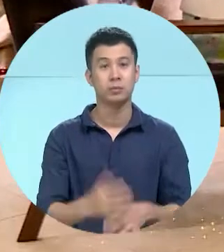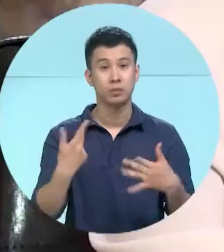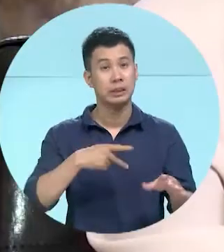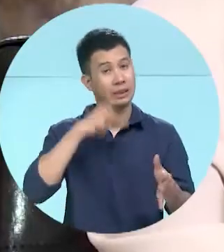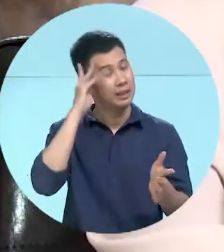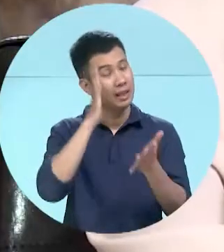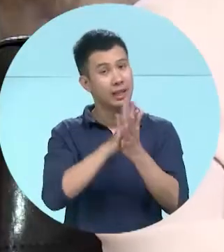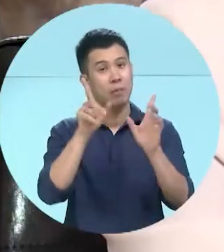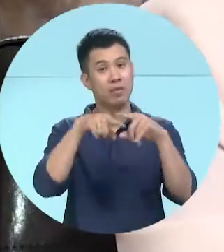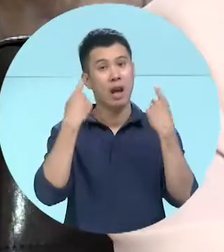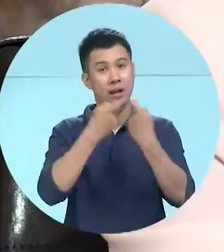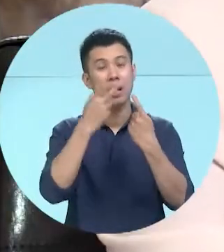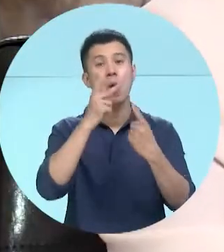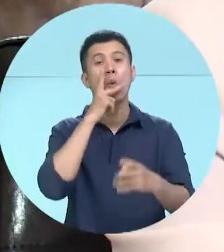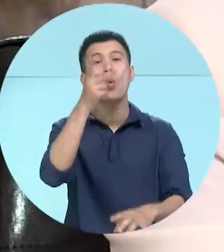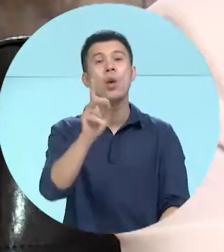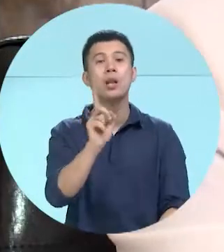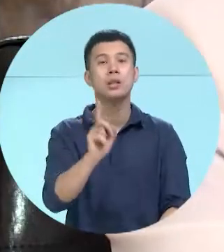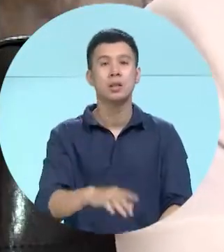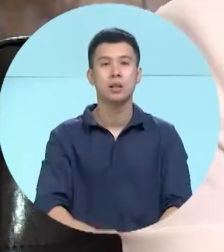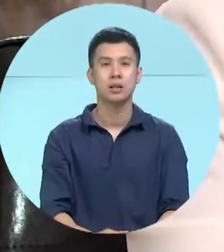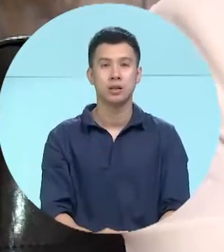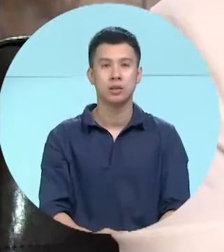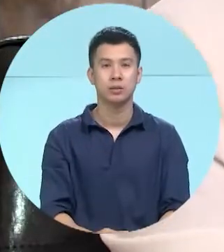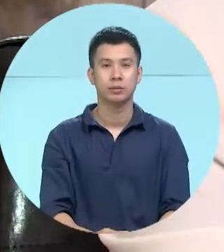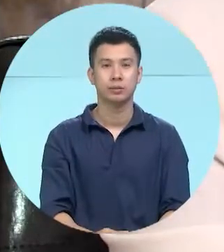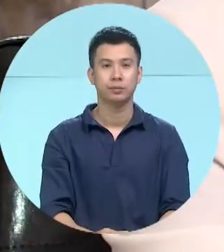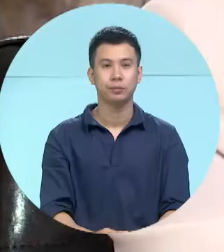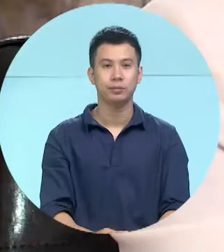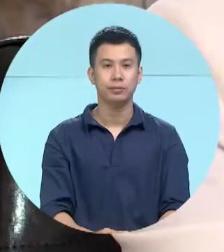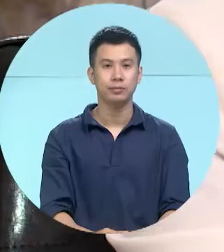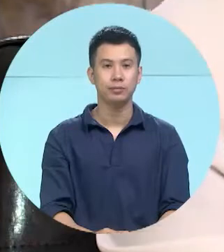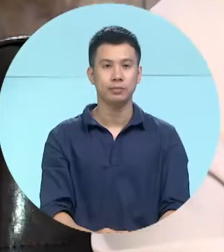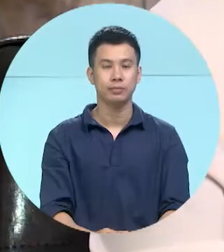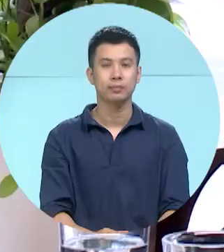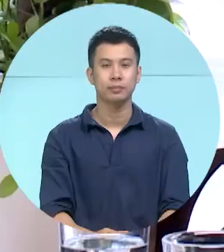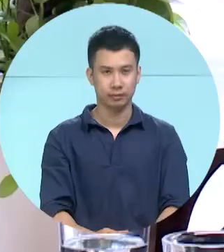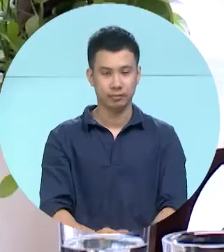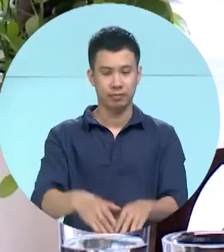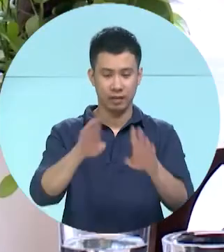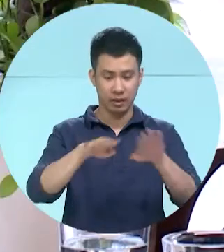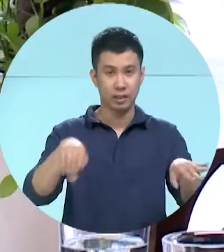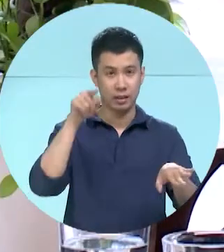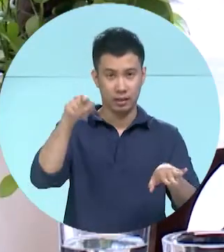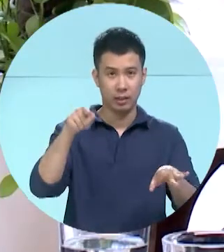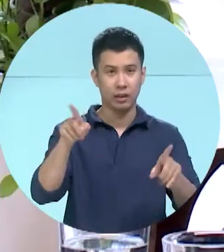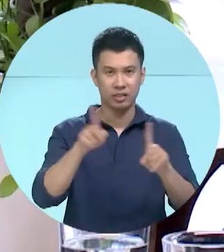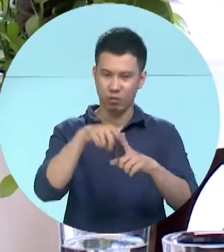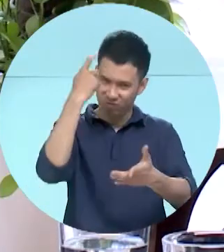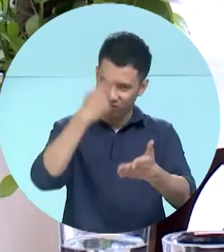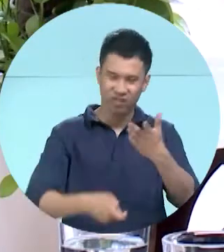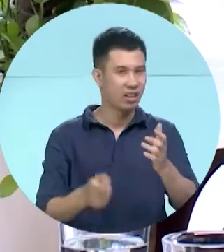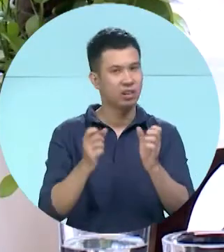independent. So what are your advice to the parent in such case? That, you know, this